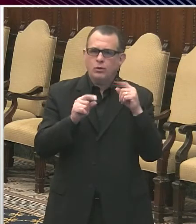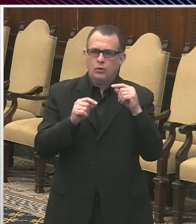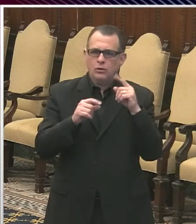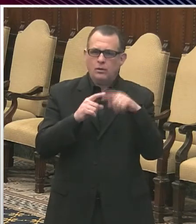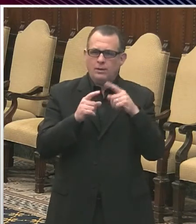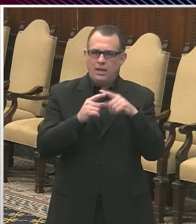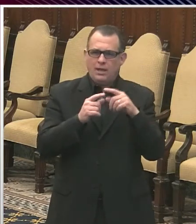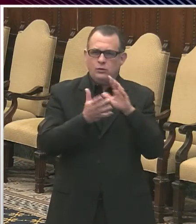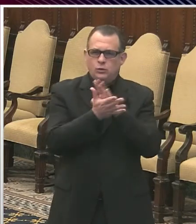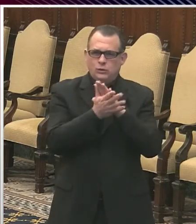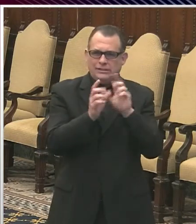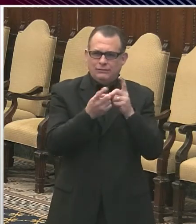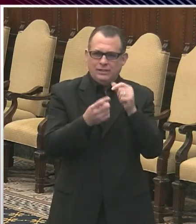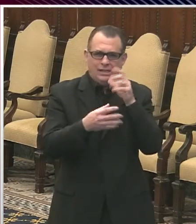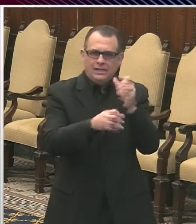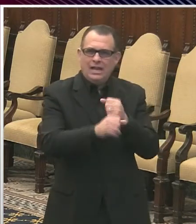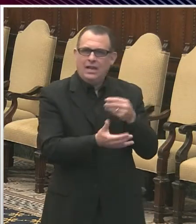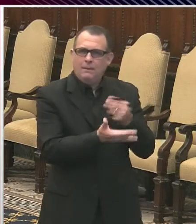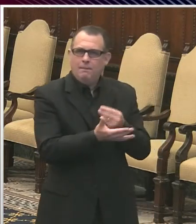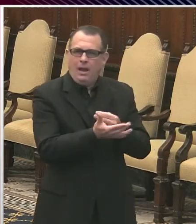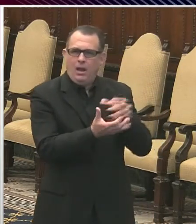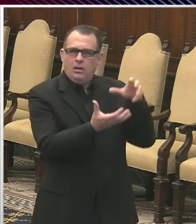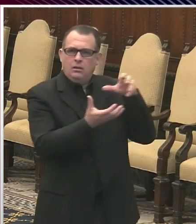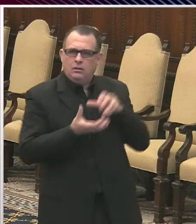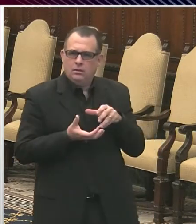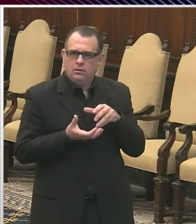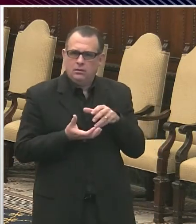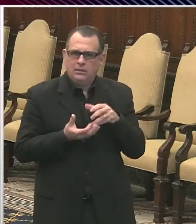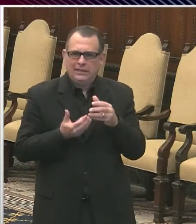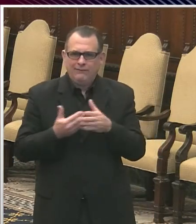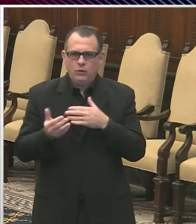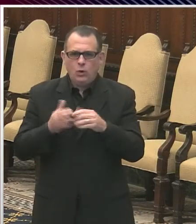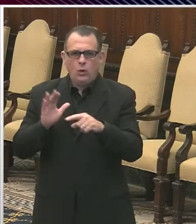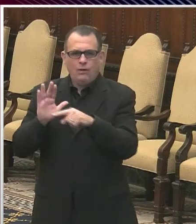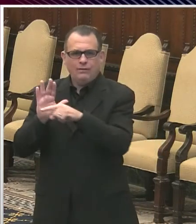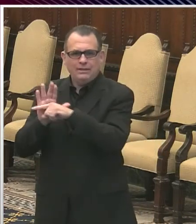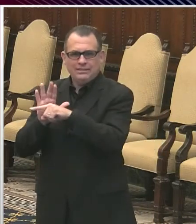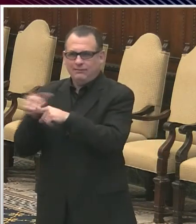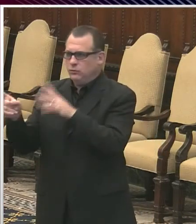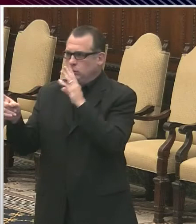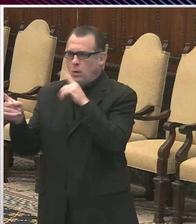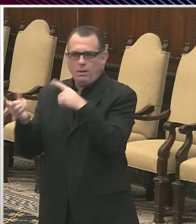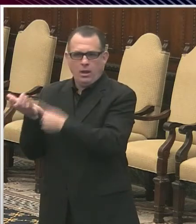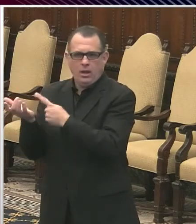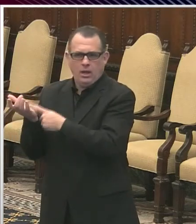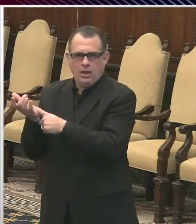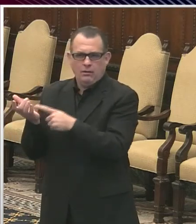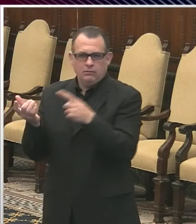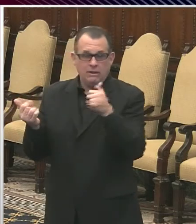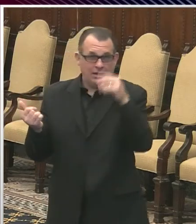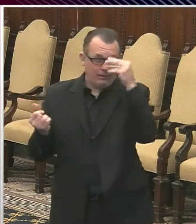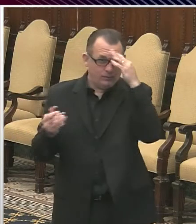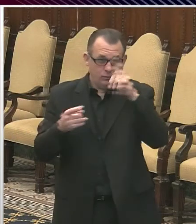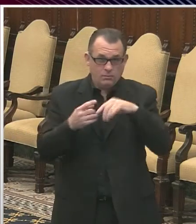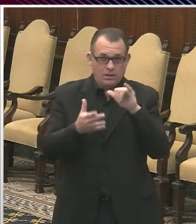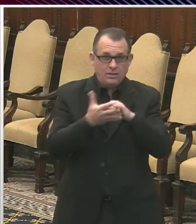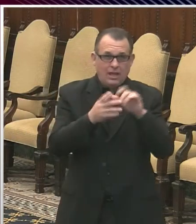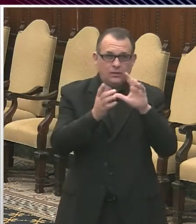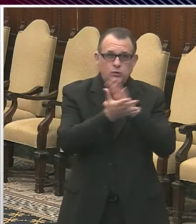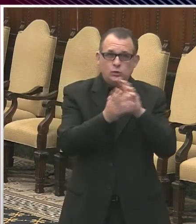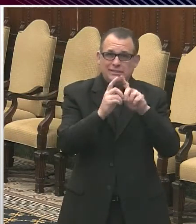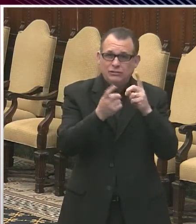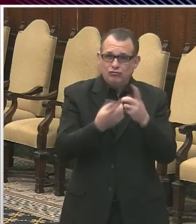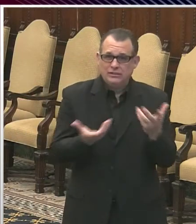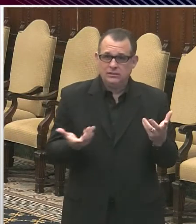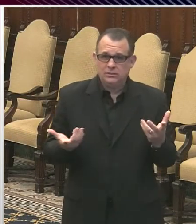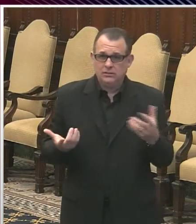received funds, and in light of the deficit that's being spoken about, does the mayor have any information on this? I don't know what kind of funds